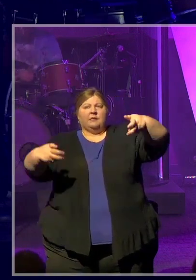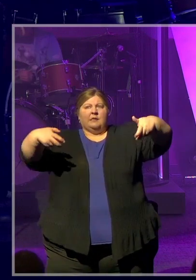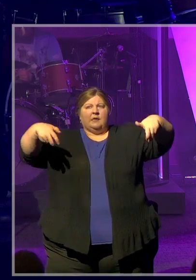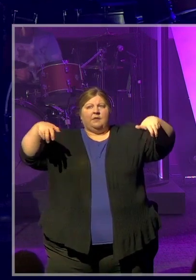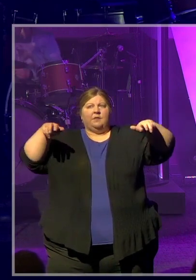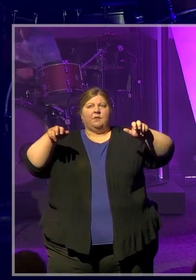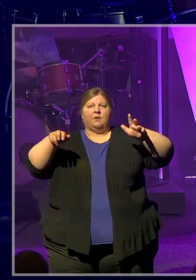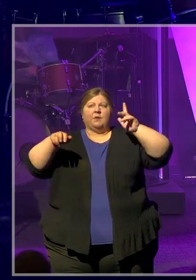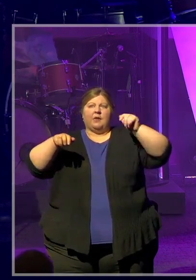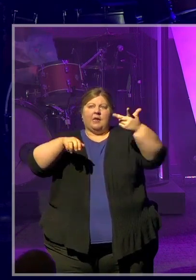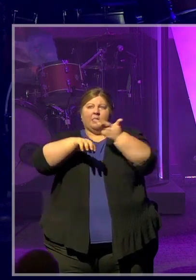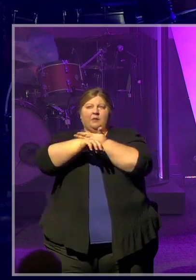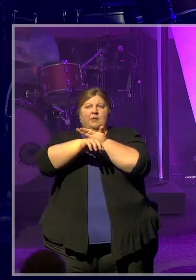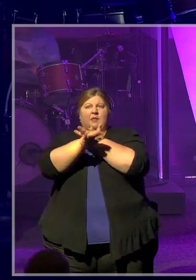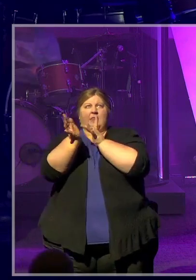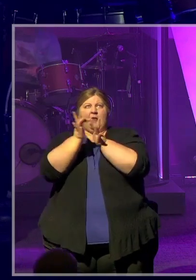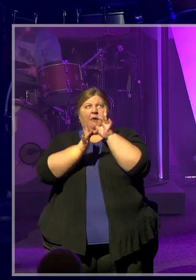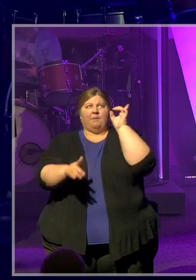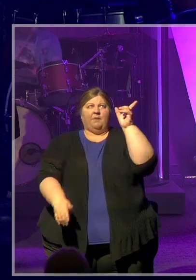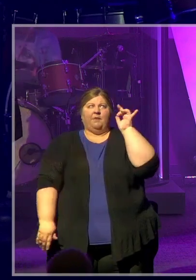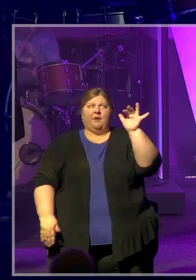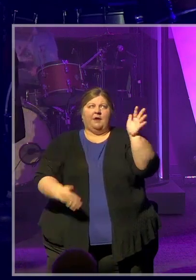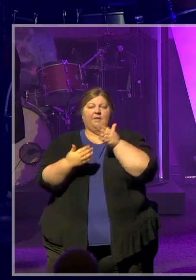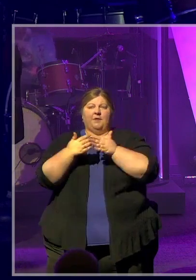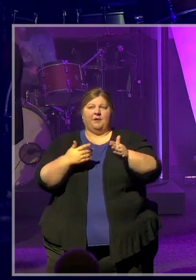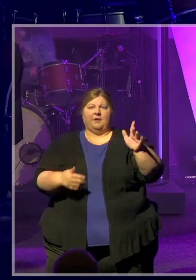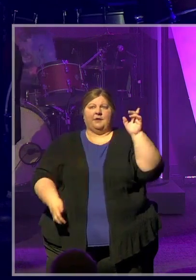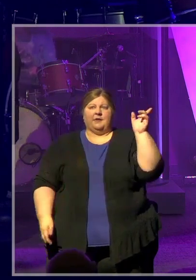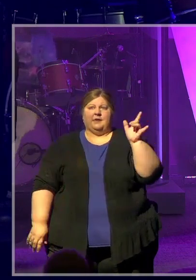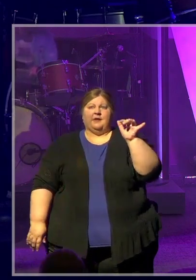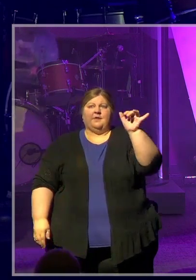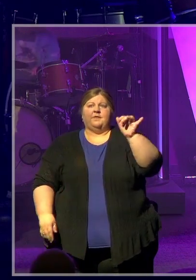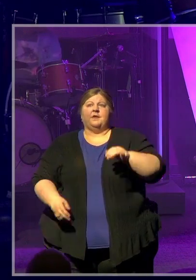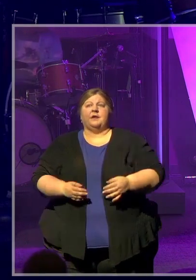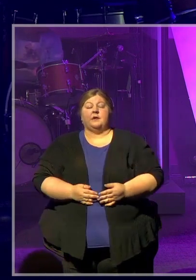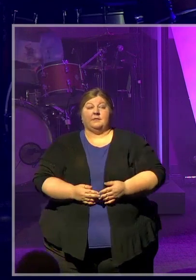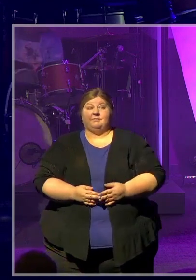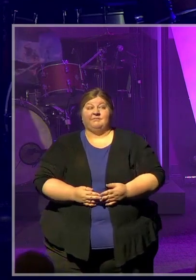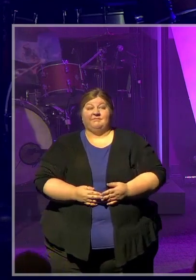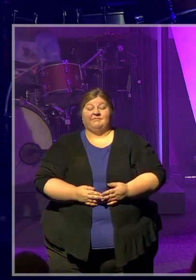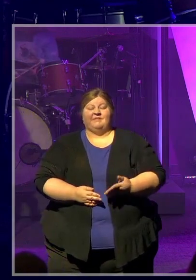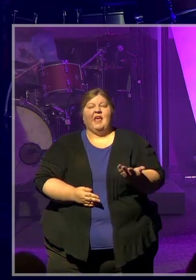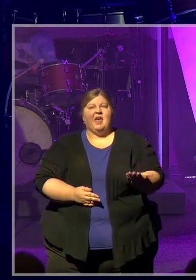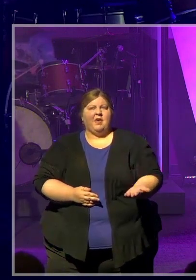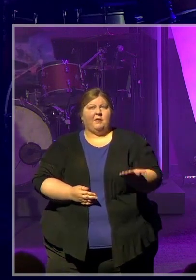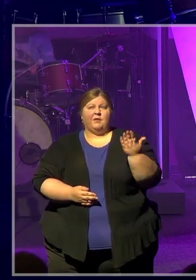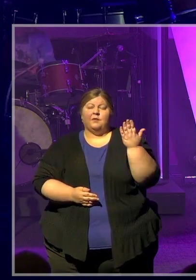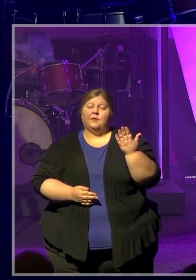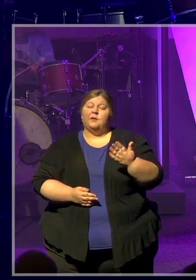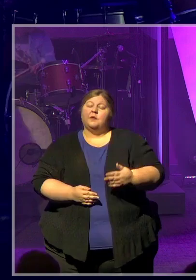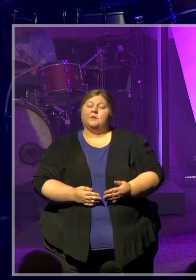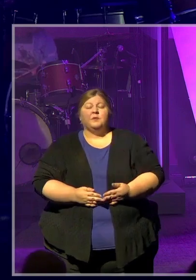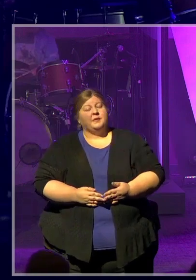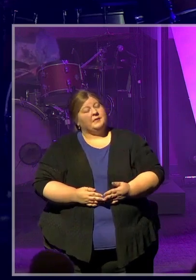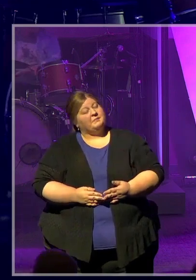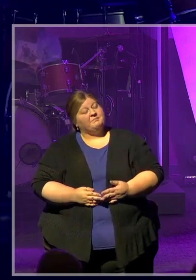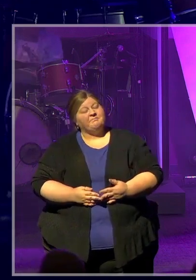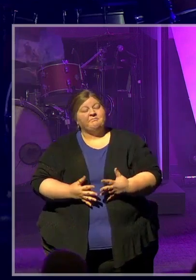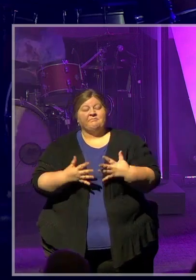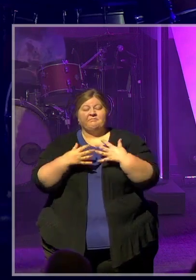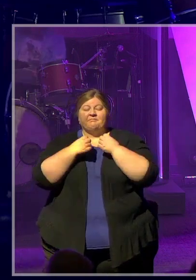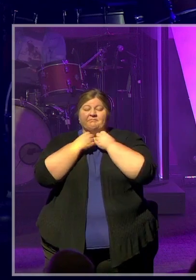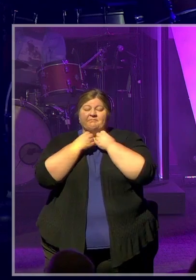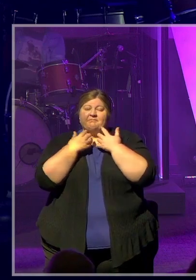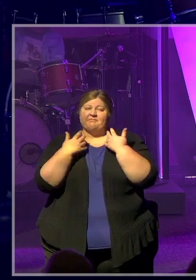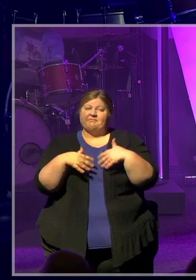Morning. We're so privileged and honored to be able